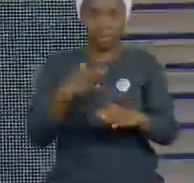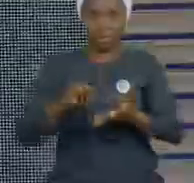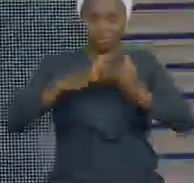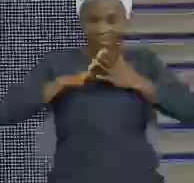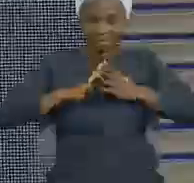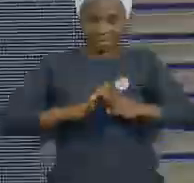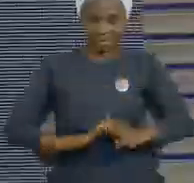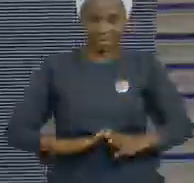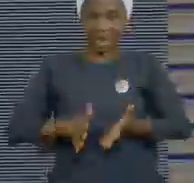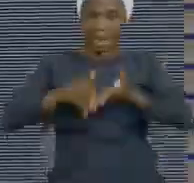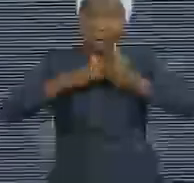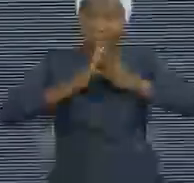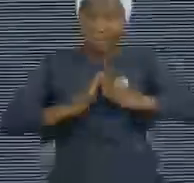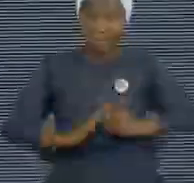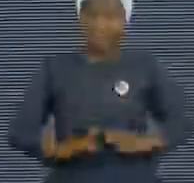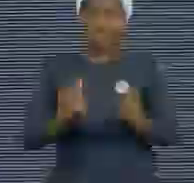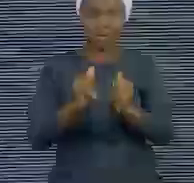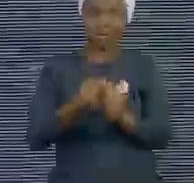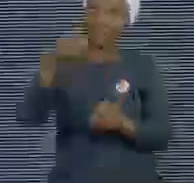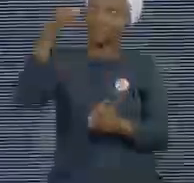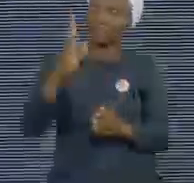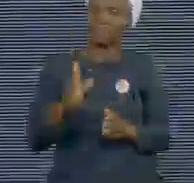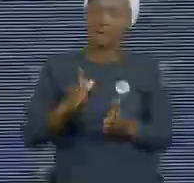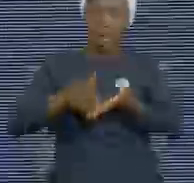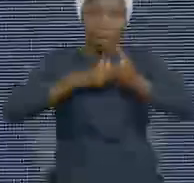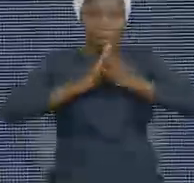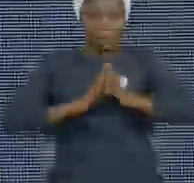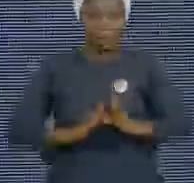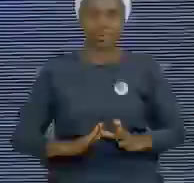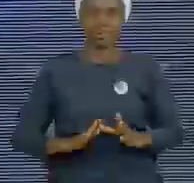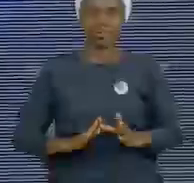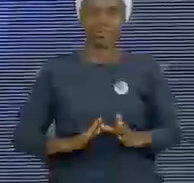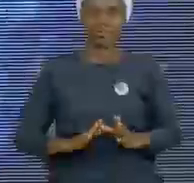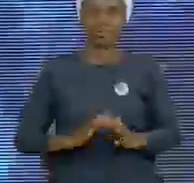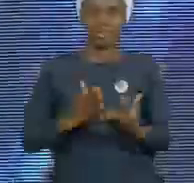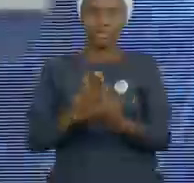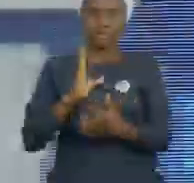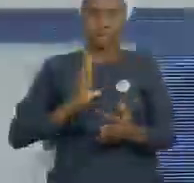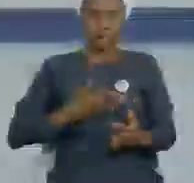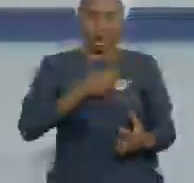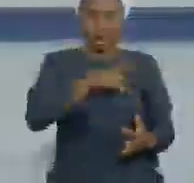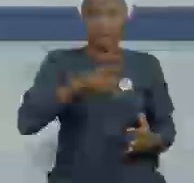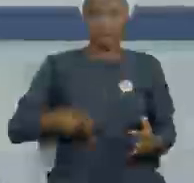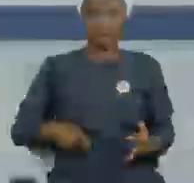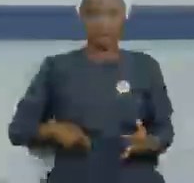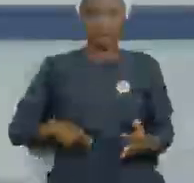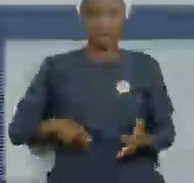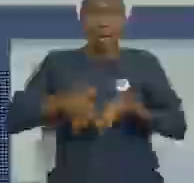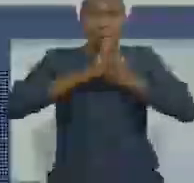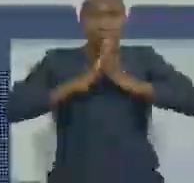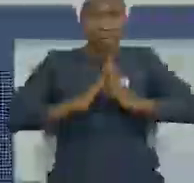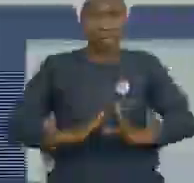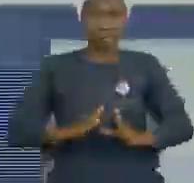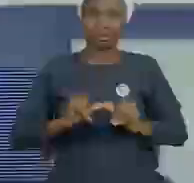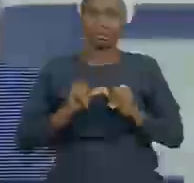Peace with God. Peace through our praise. Peace perpetual. And